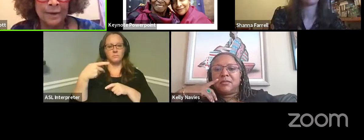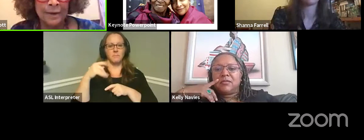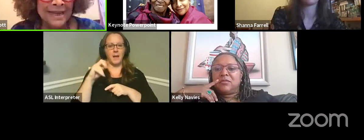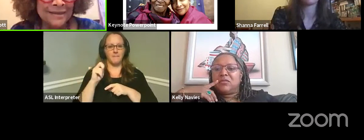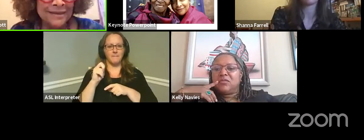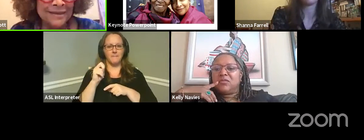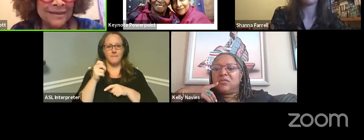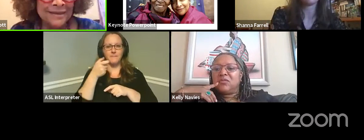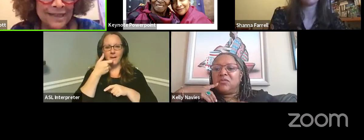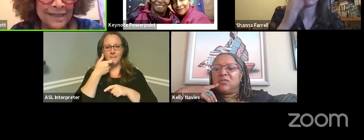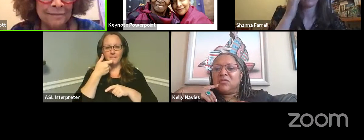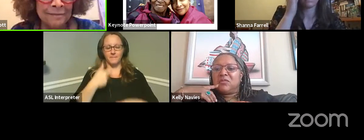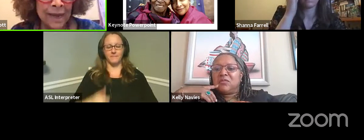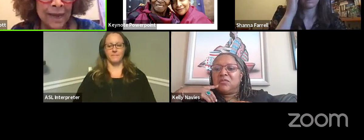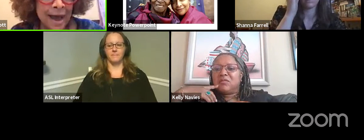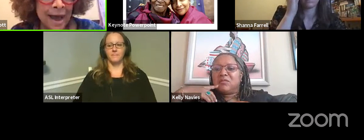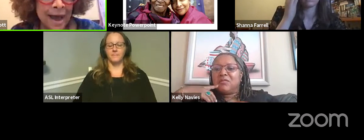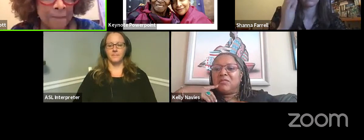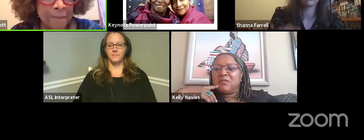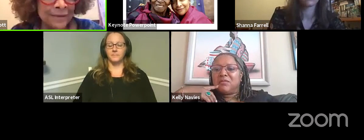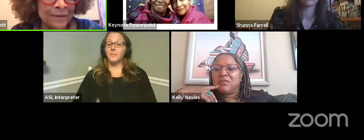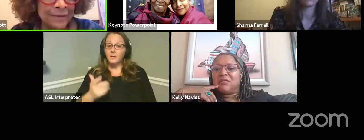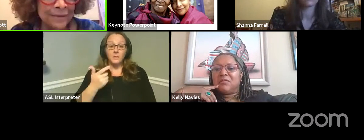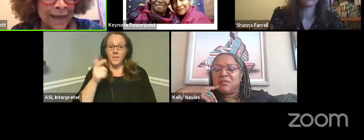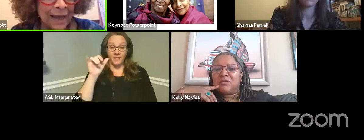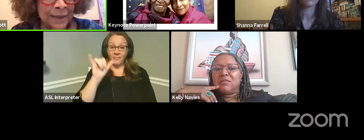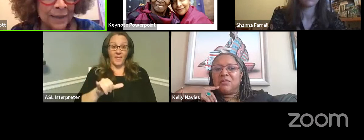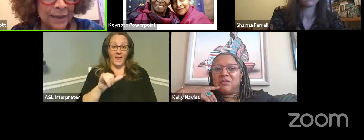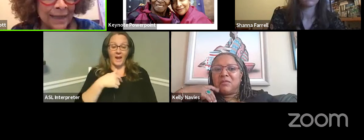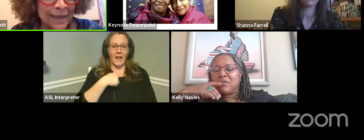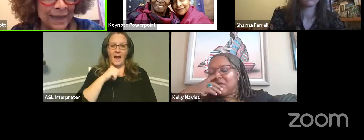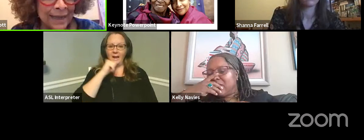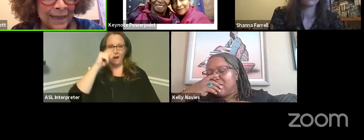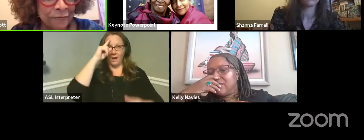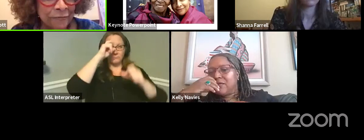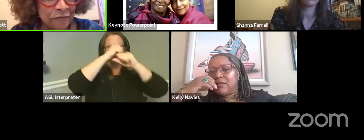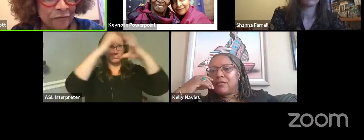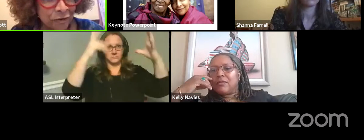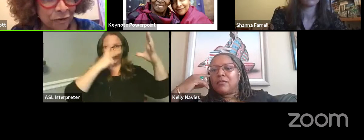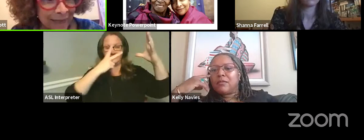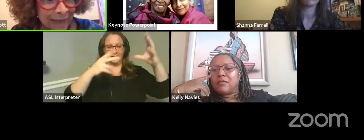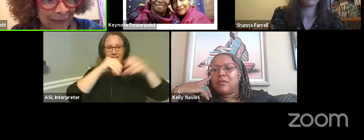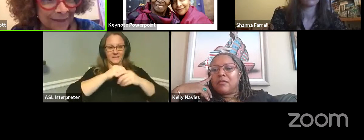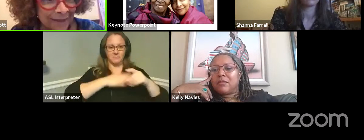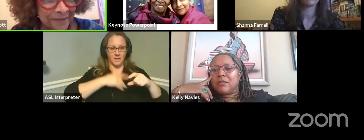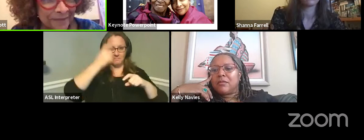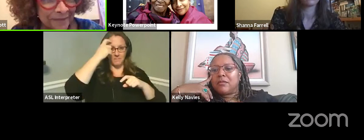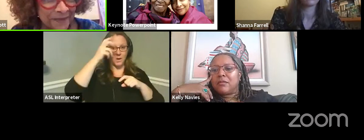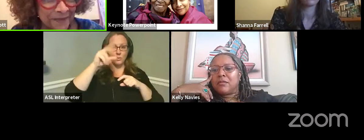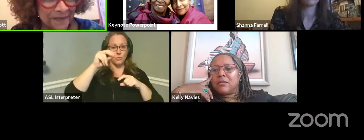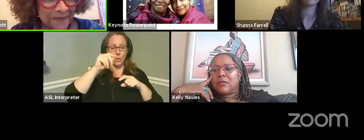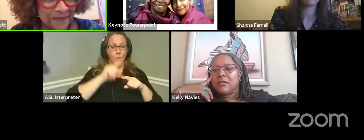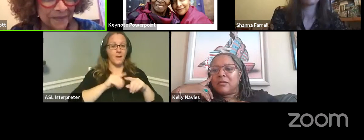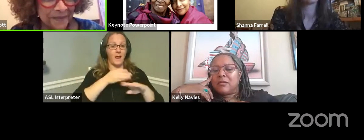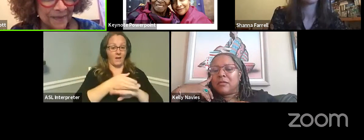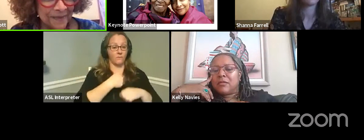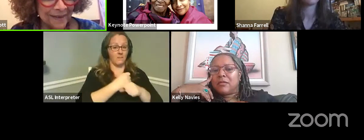I didn't see that in my mind's eye, but after the first one I did,